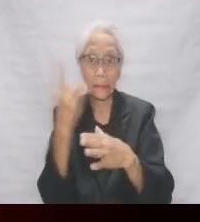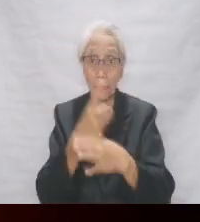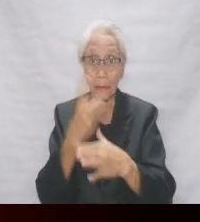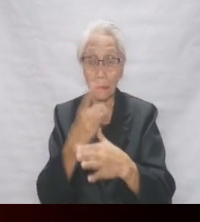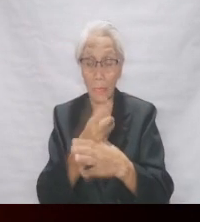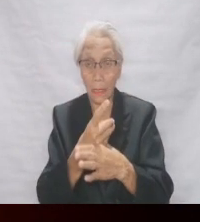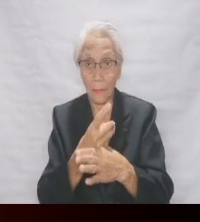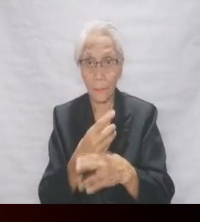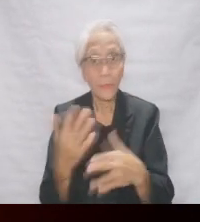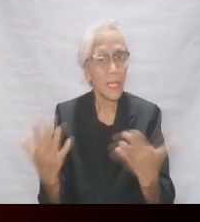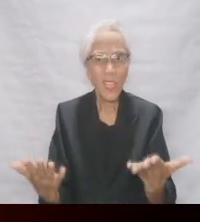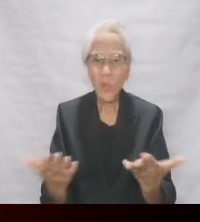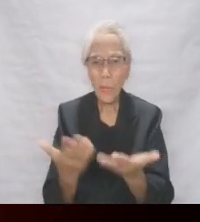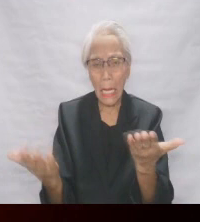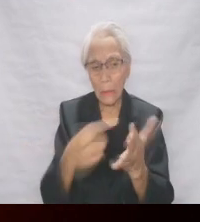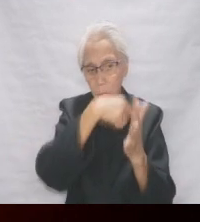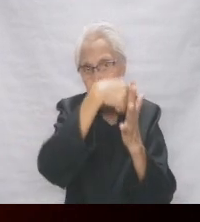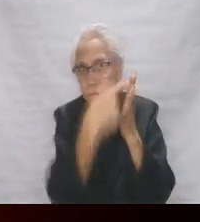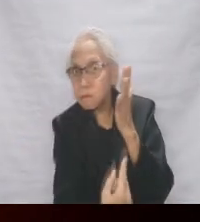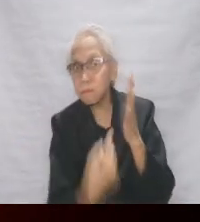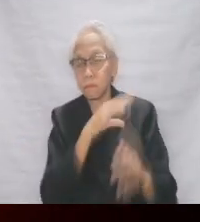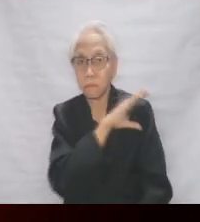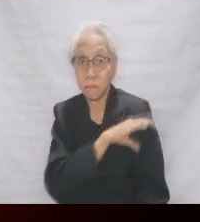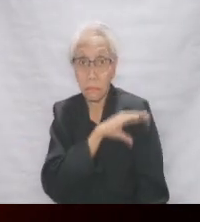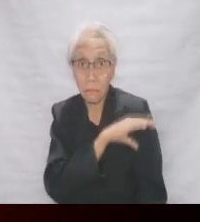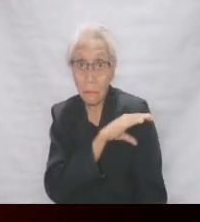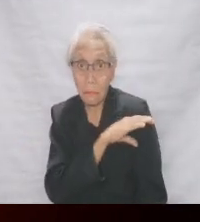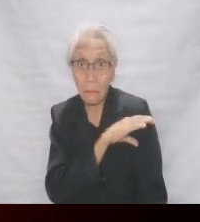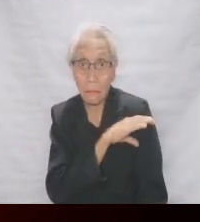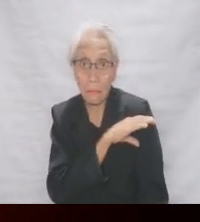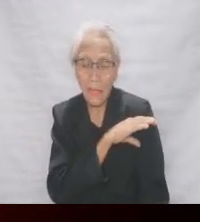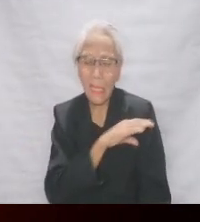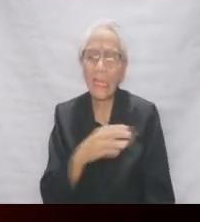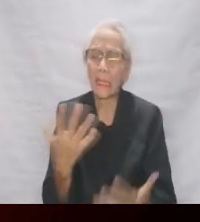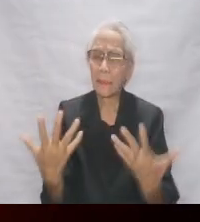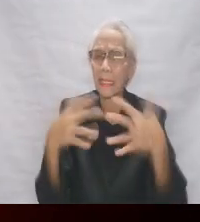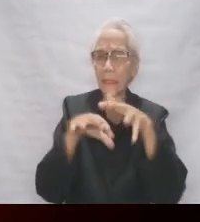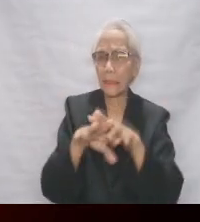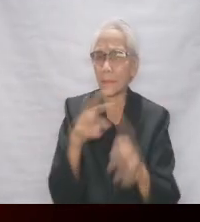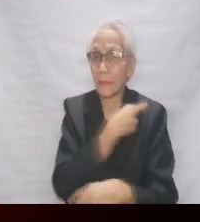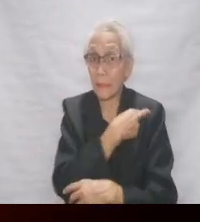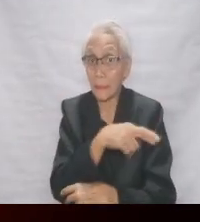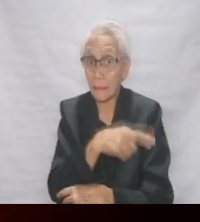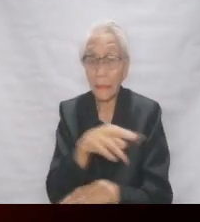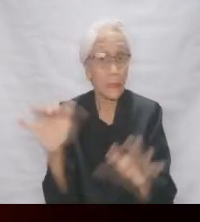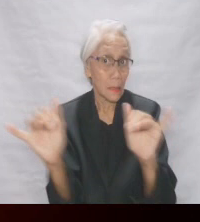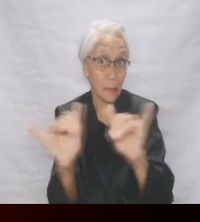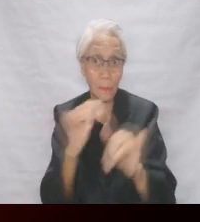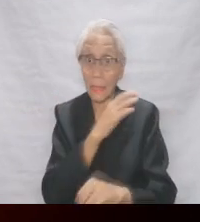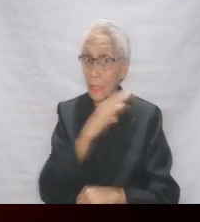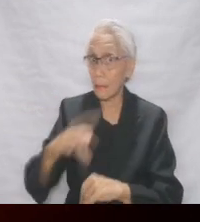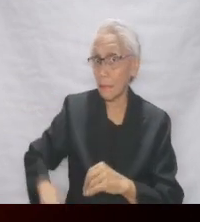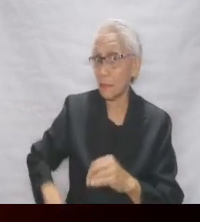destructive. Yung mga characteristics na yan presume that mainstream religions tulad ng